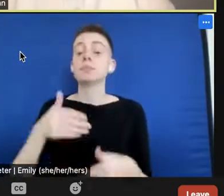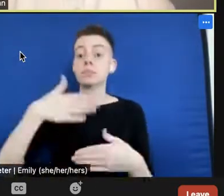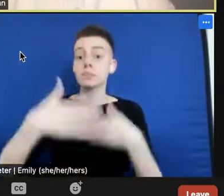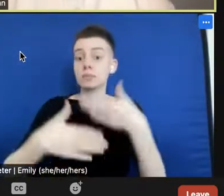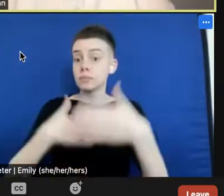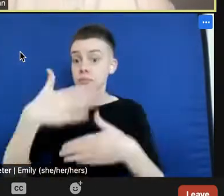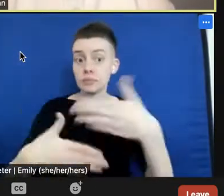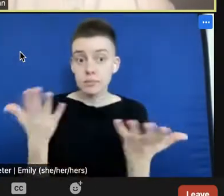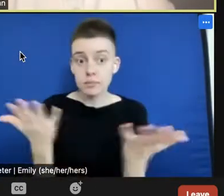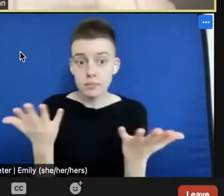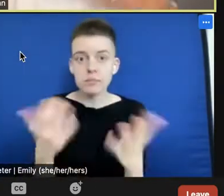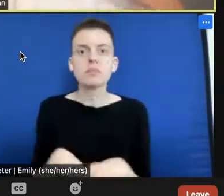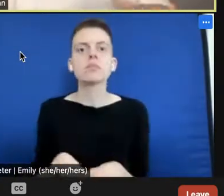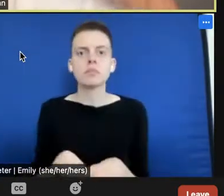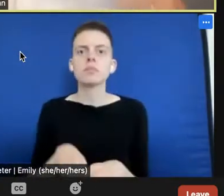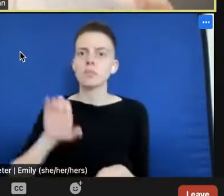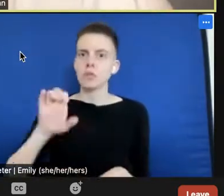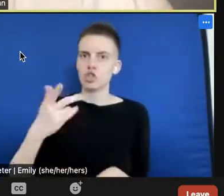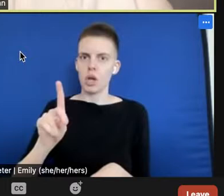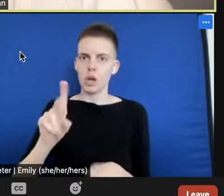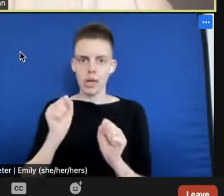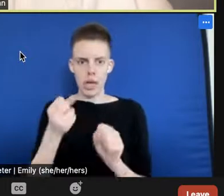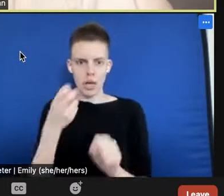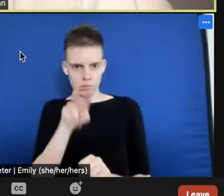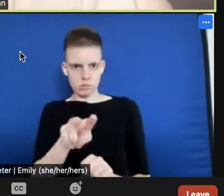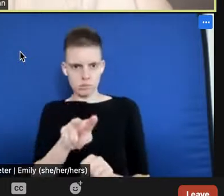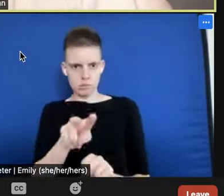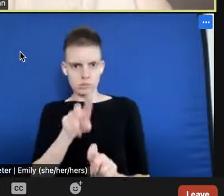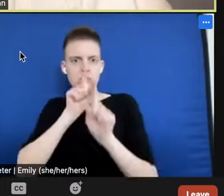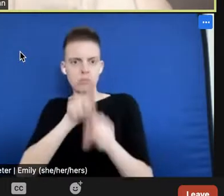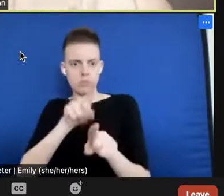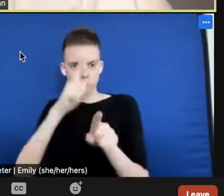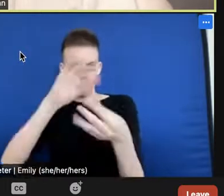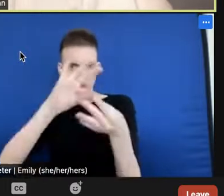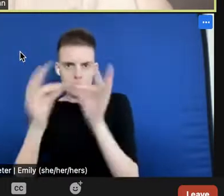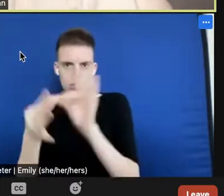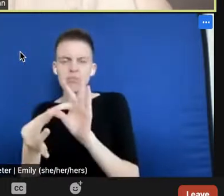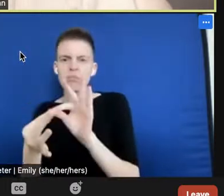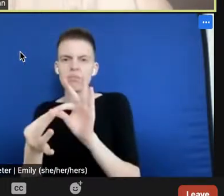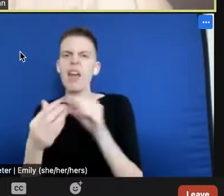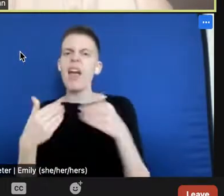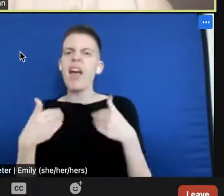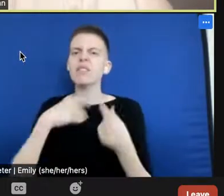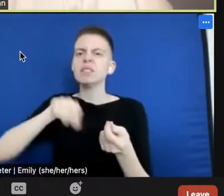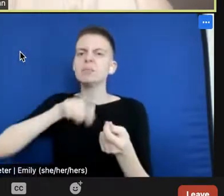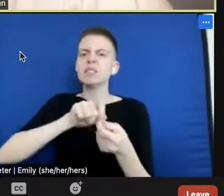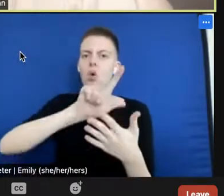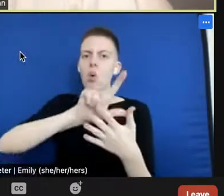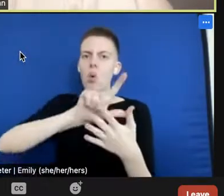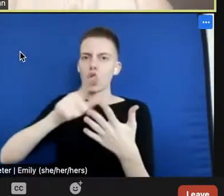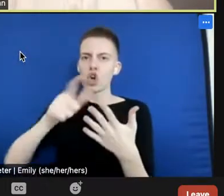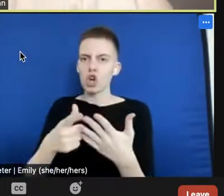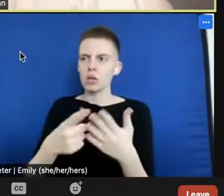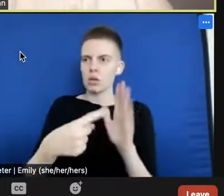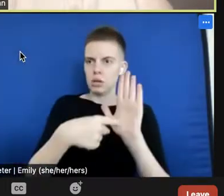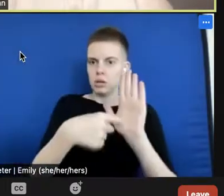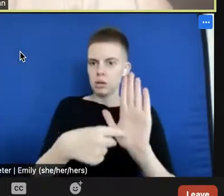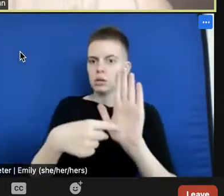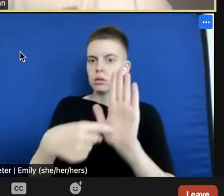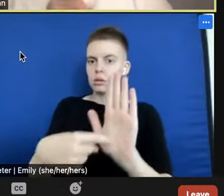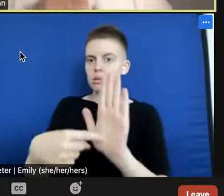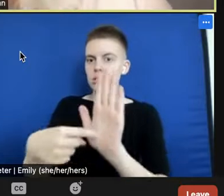can respond to these images. They're shown these images in a certain order, and verbally